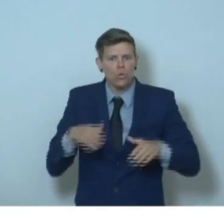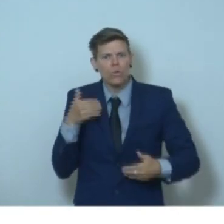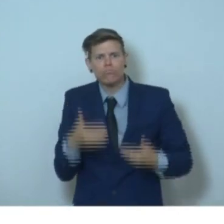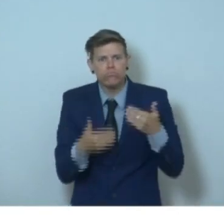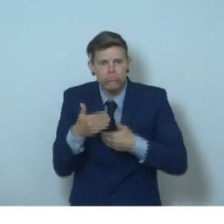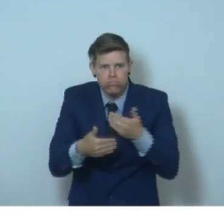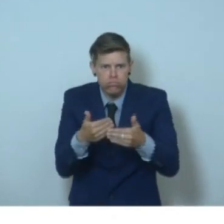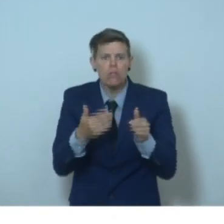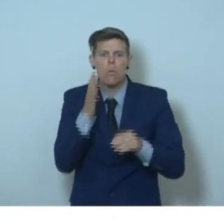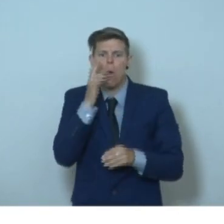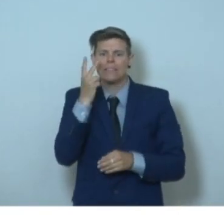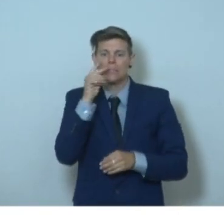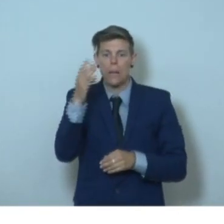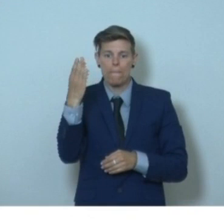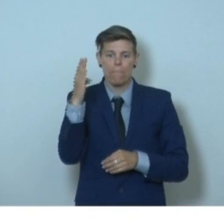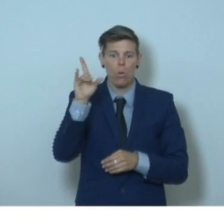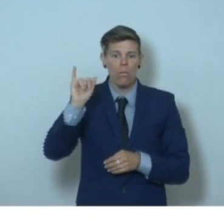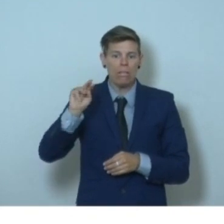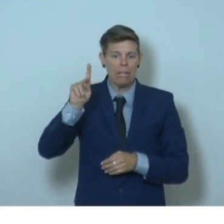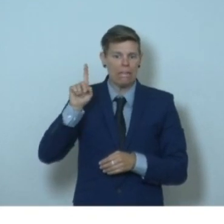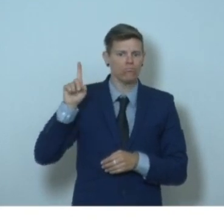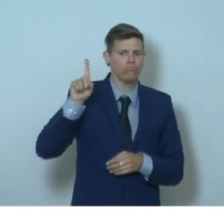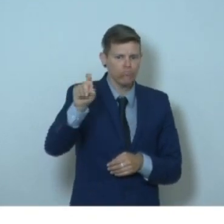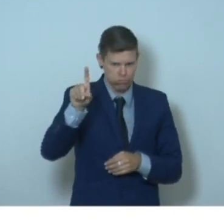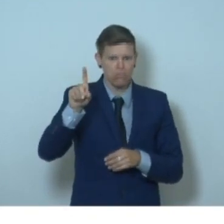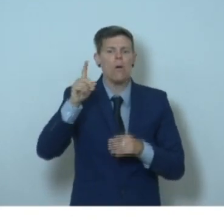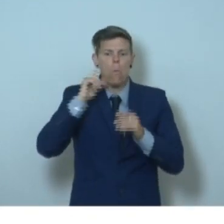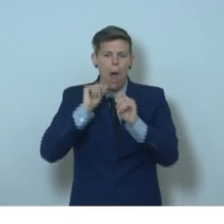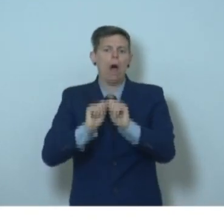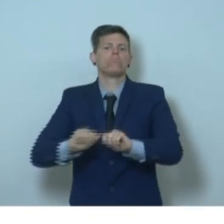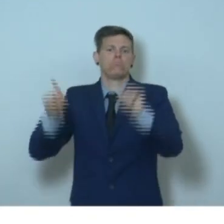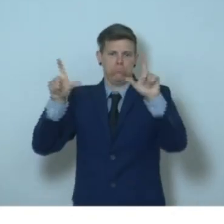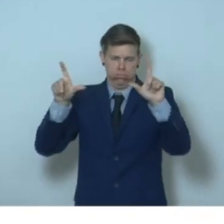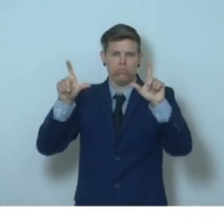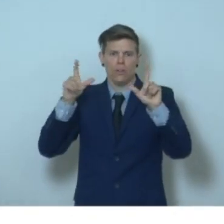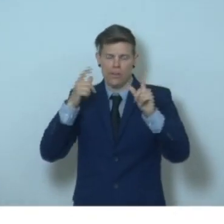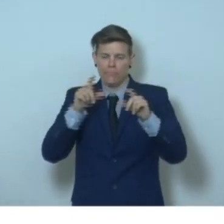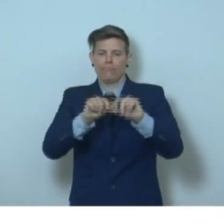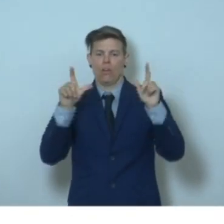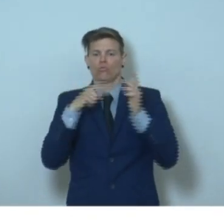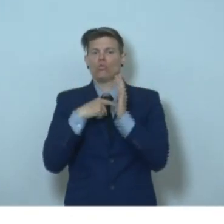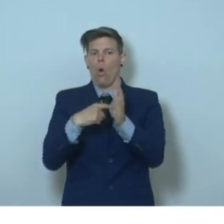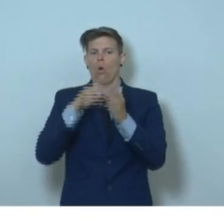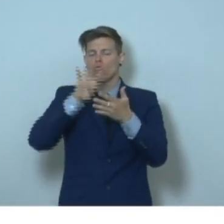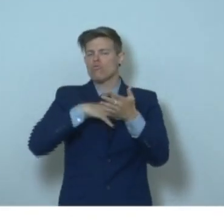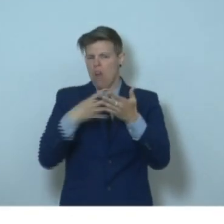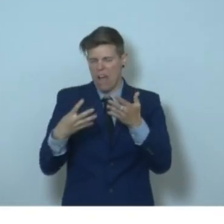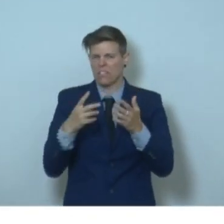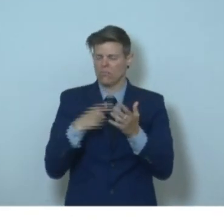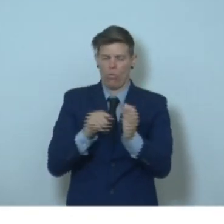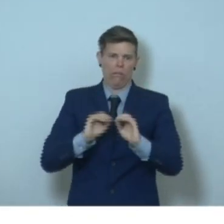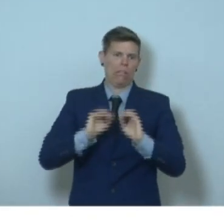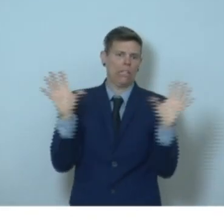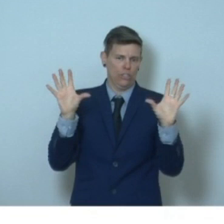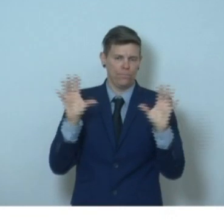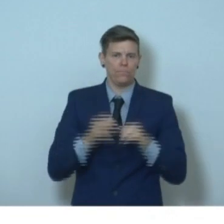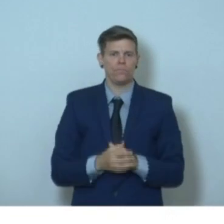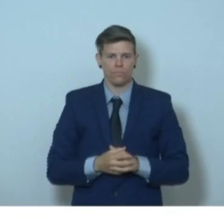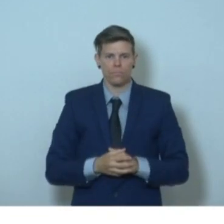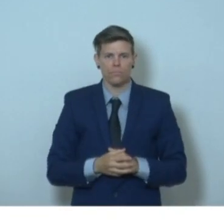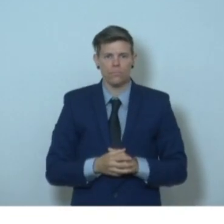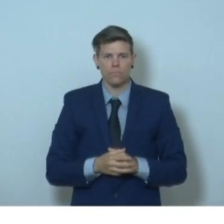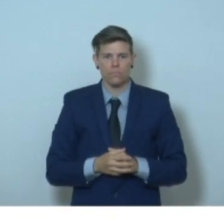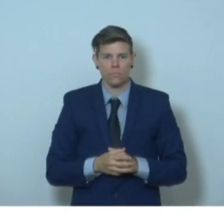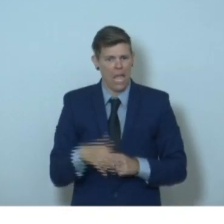there in the second column, you can click on it. We'll take you to the graphs of the data. This was a request at our early press conference. We're delighted to have it out there.